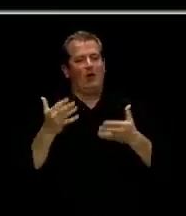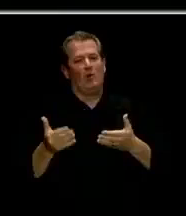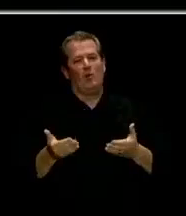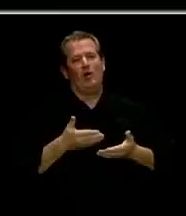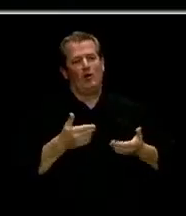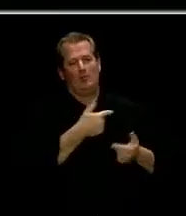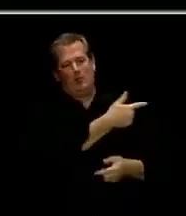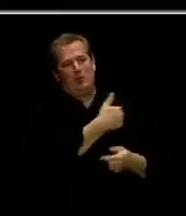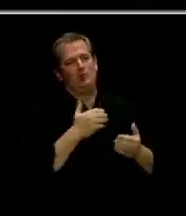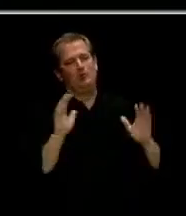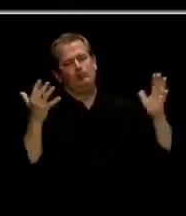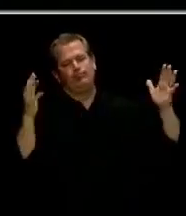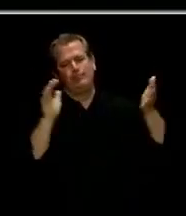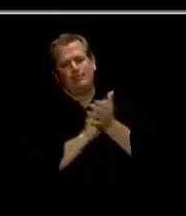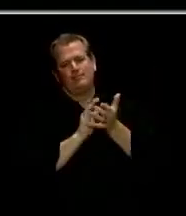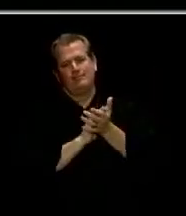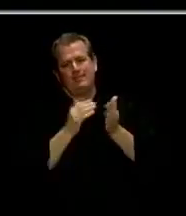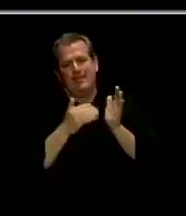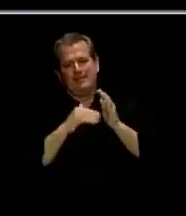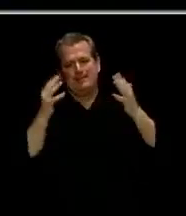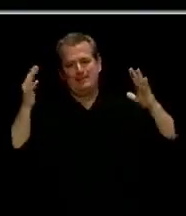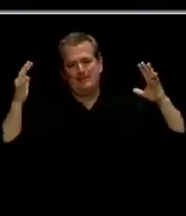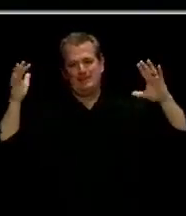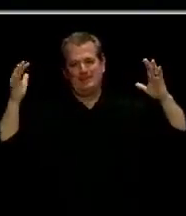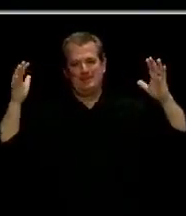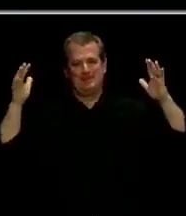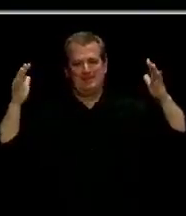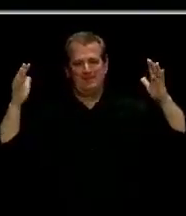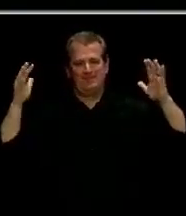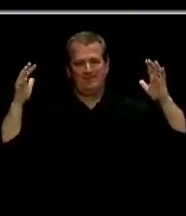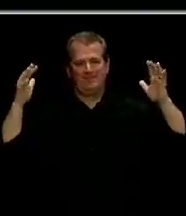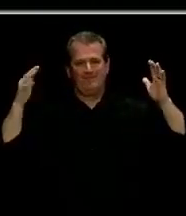let's give them a round of applause.